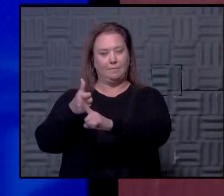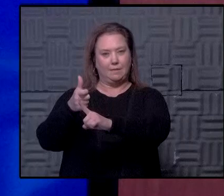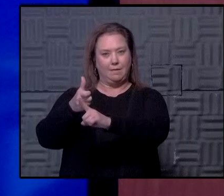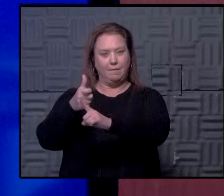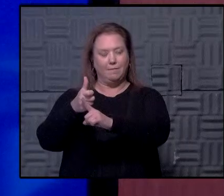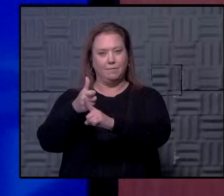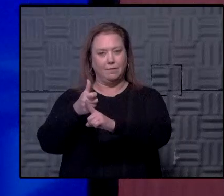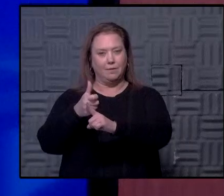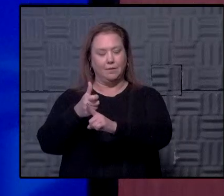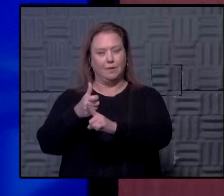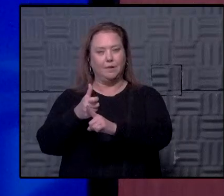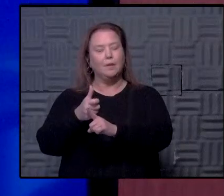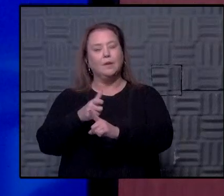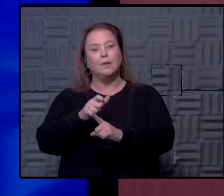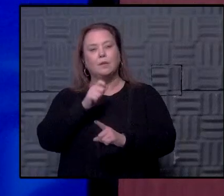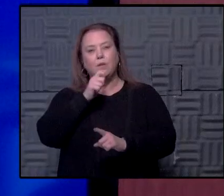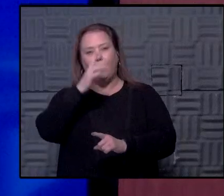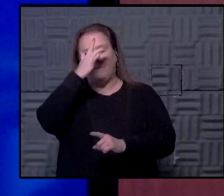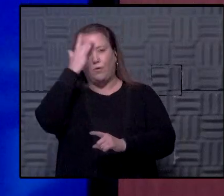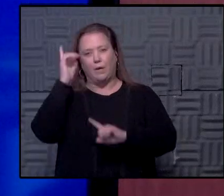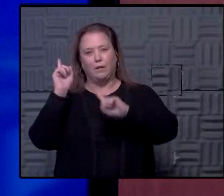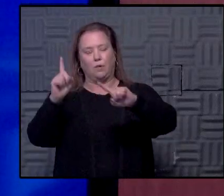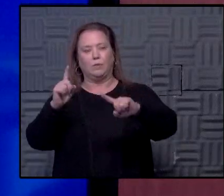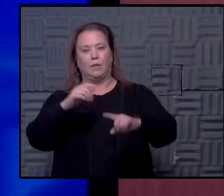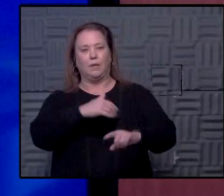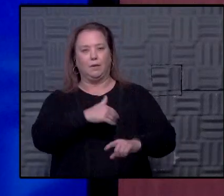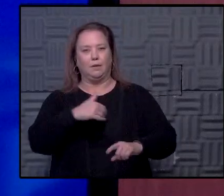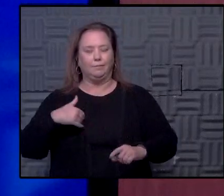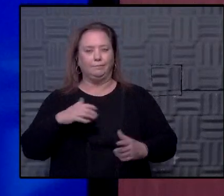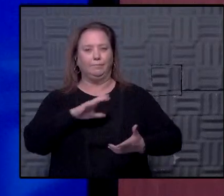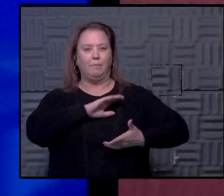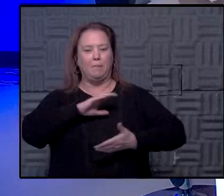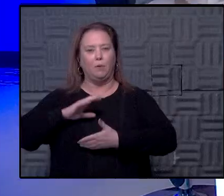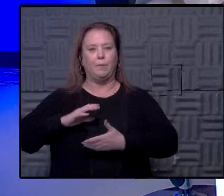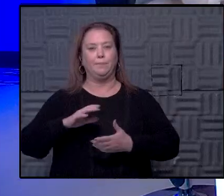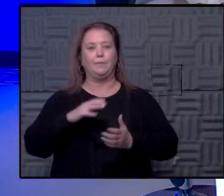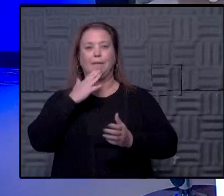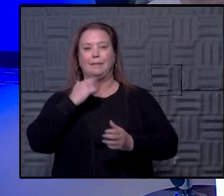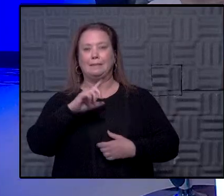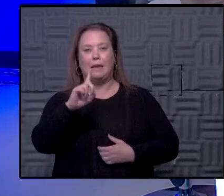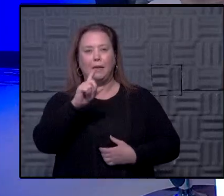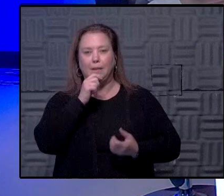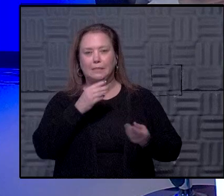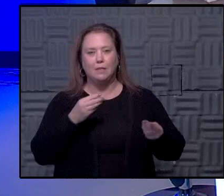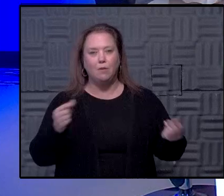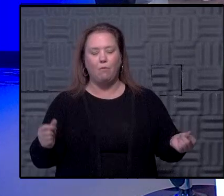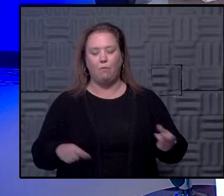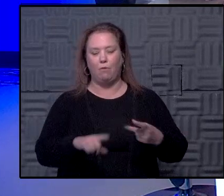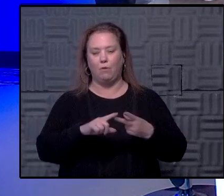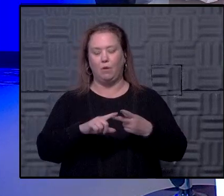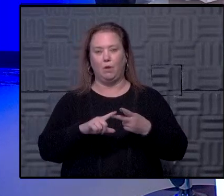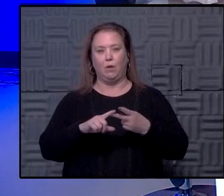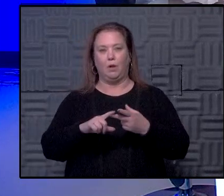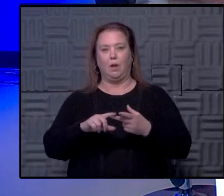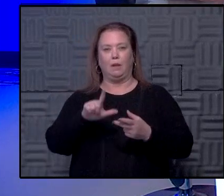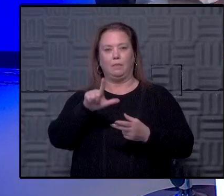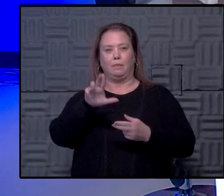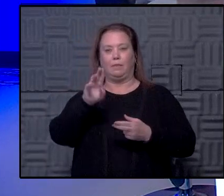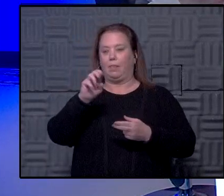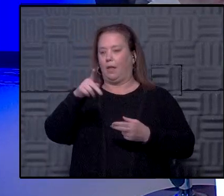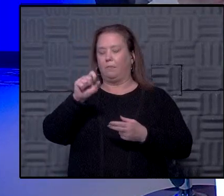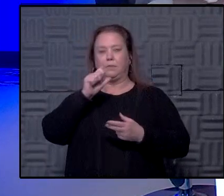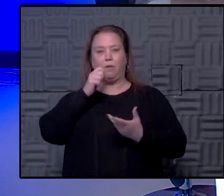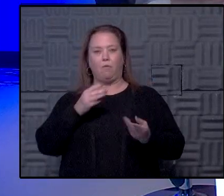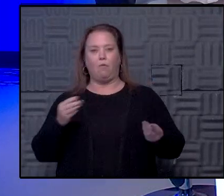And so, gosh, don't forget to still go see your physician. The diabetes didn't go away. The newfound lumps did not